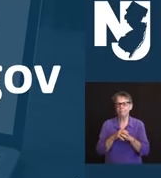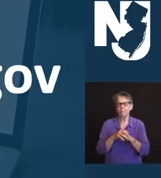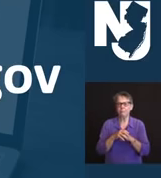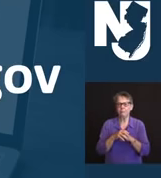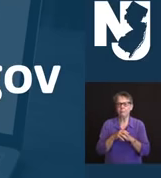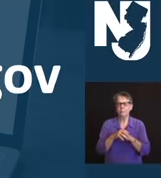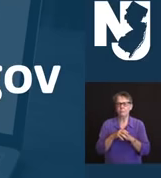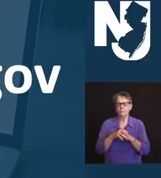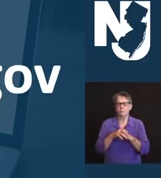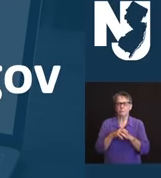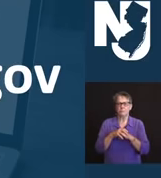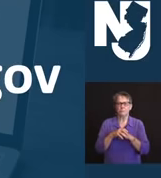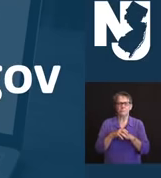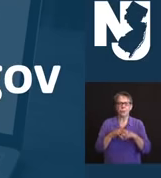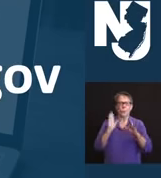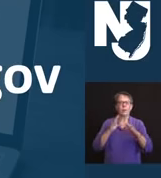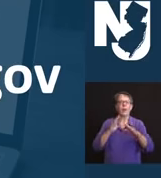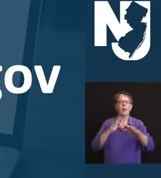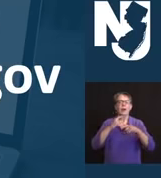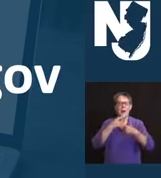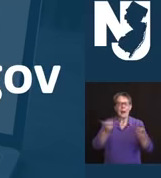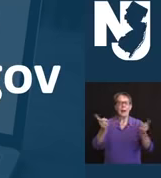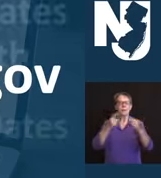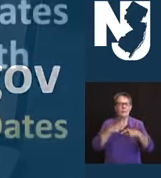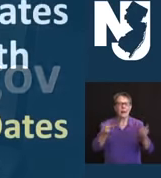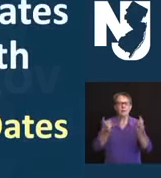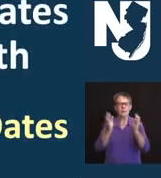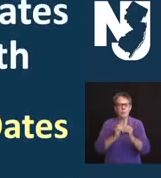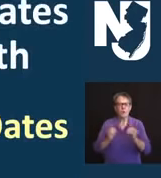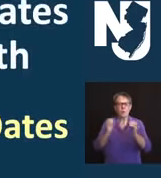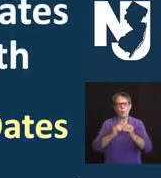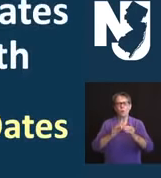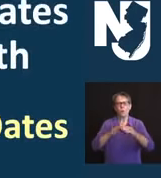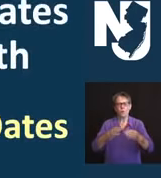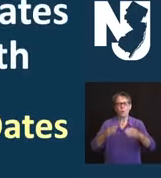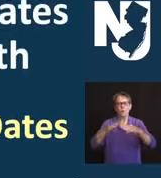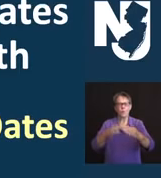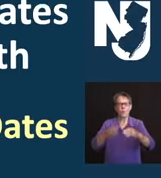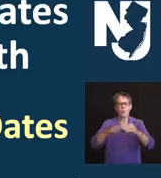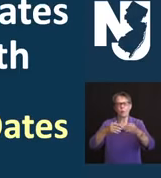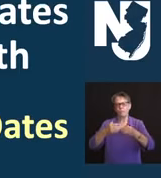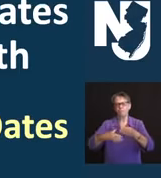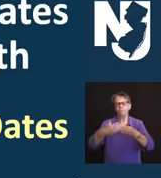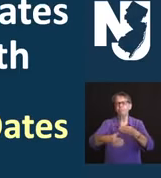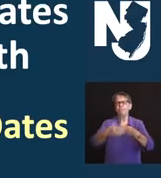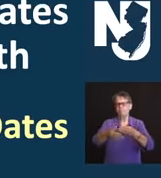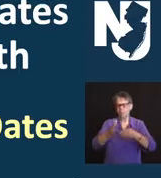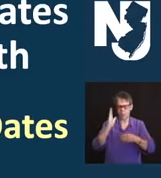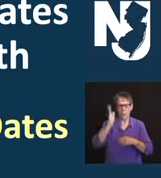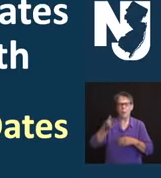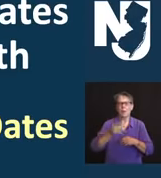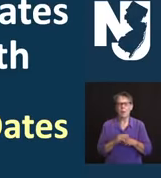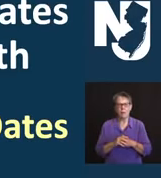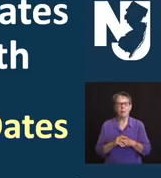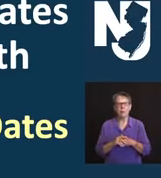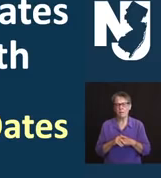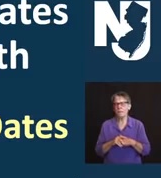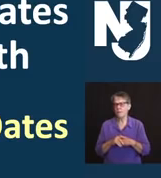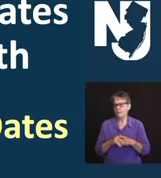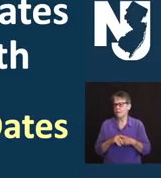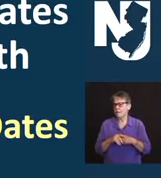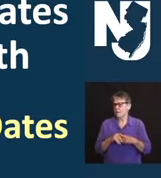as we finalize our dates. We are able to take these steps to begin these late-stage announcements because we have